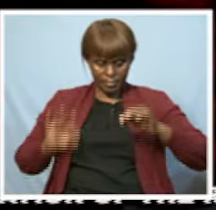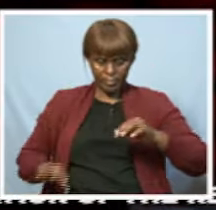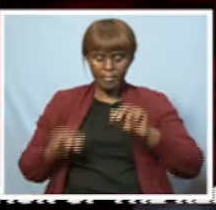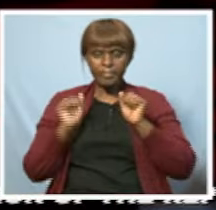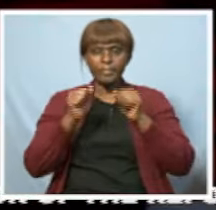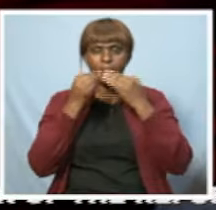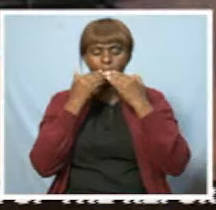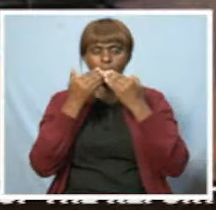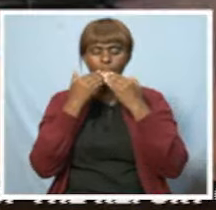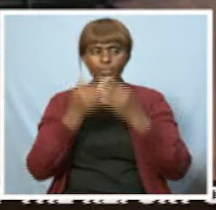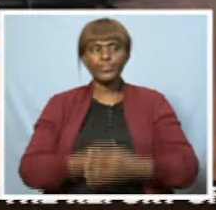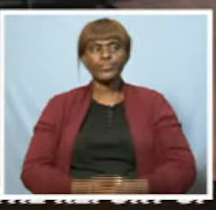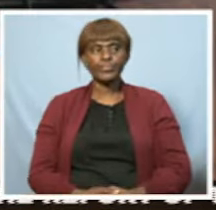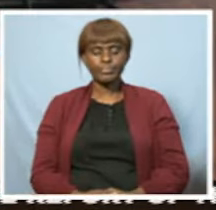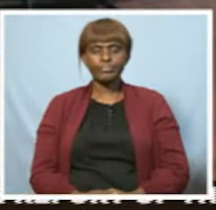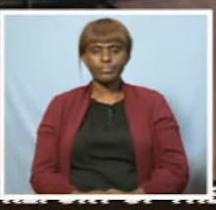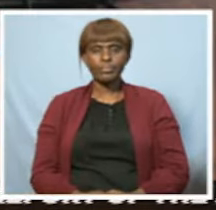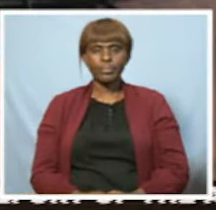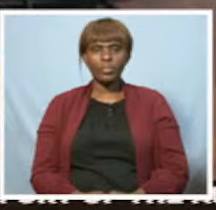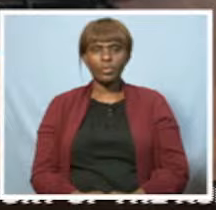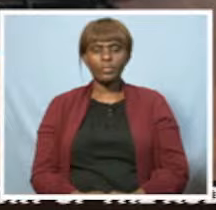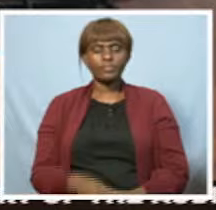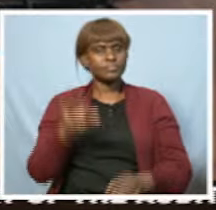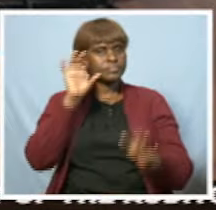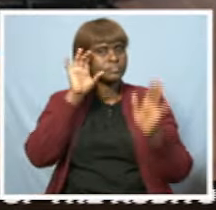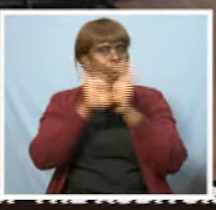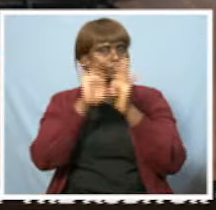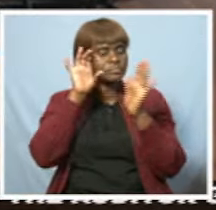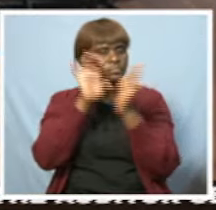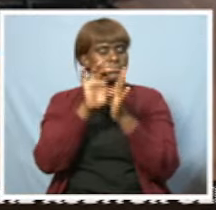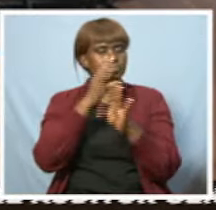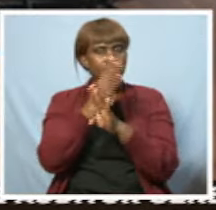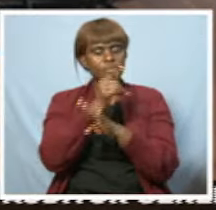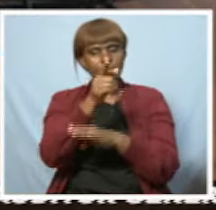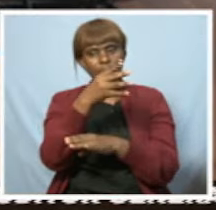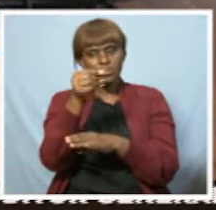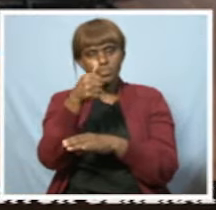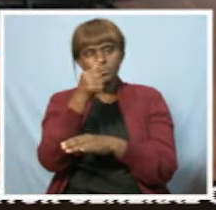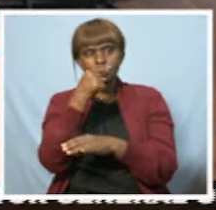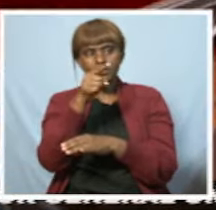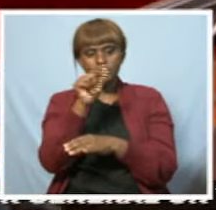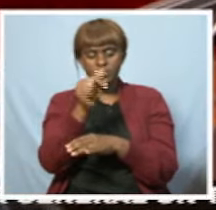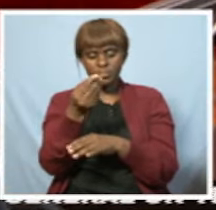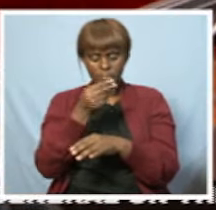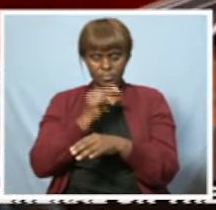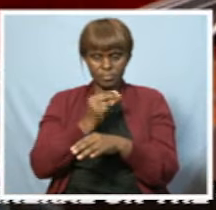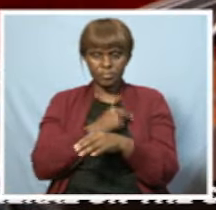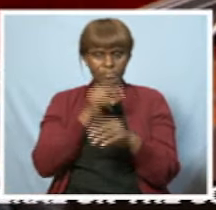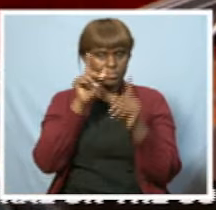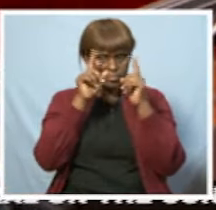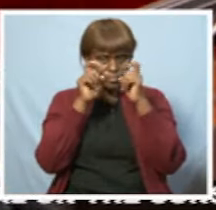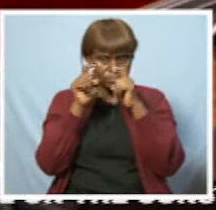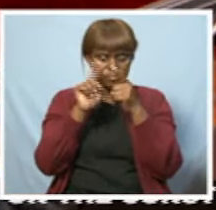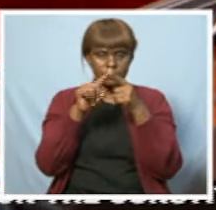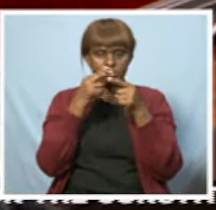you. Where are the photos before you go? You said you can give us the photos to see.